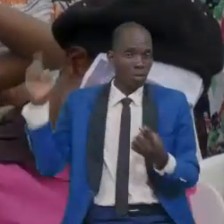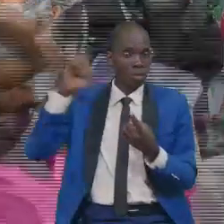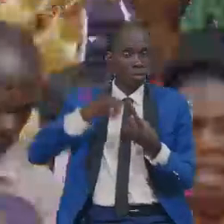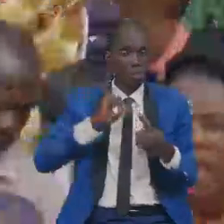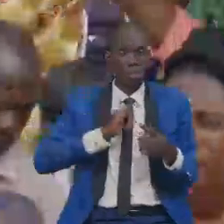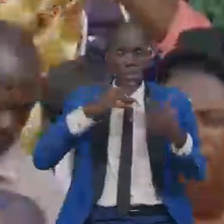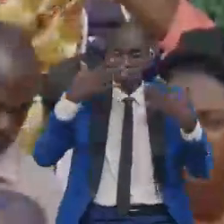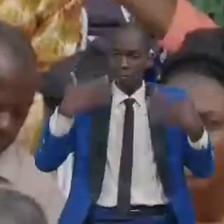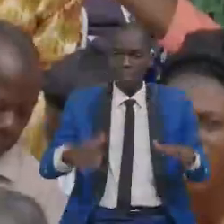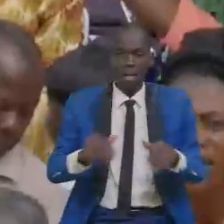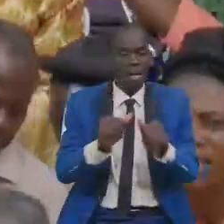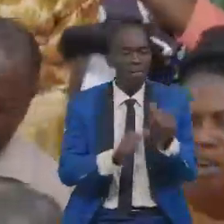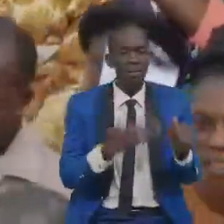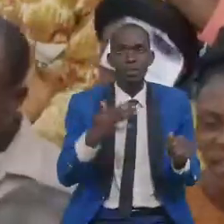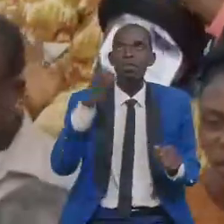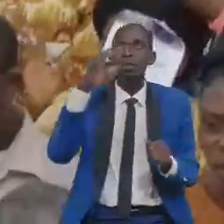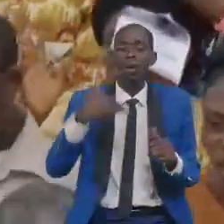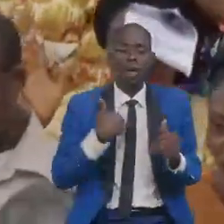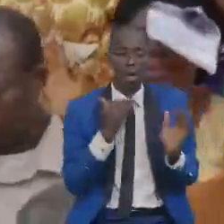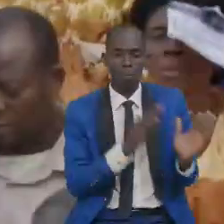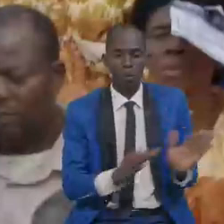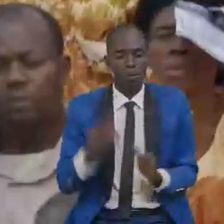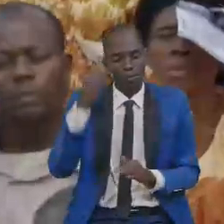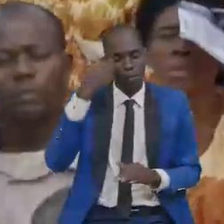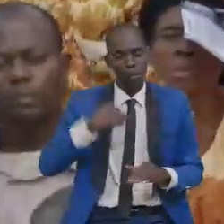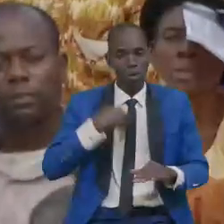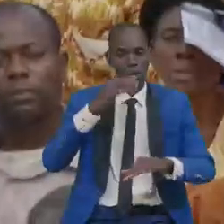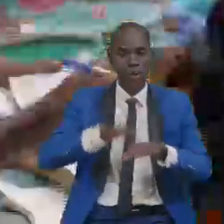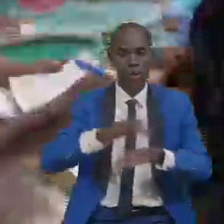me on Earth my life